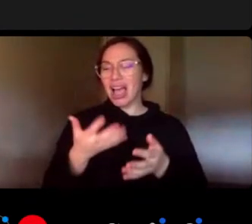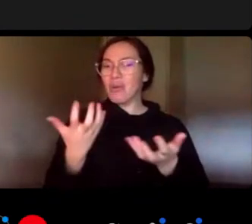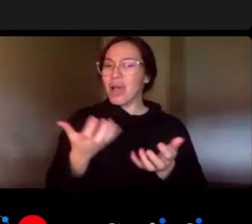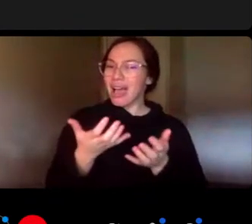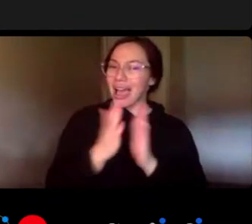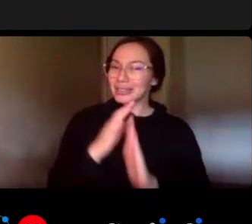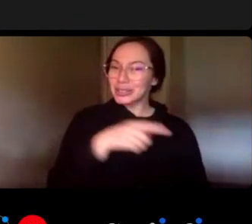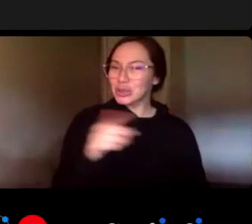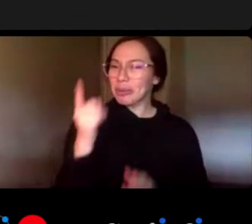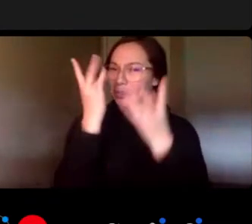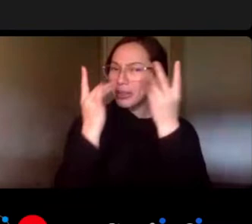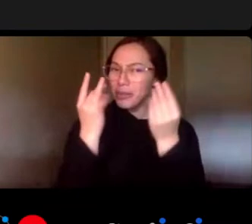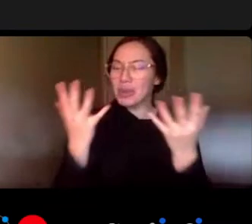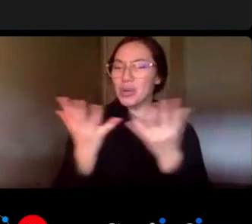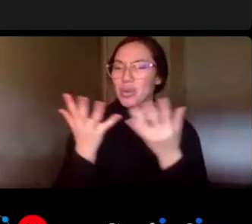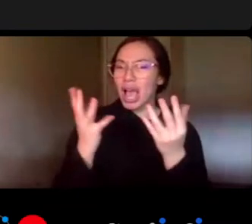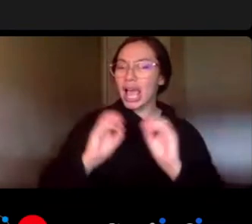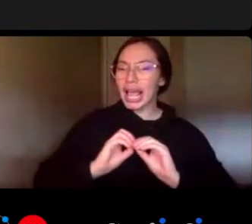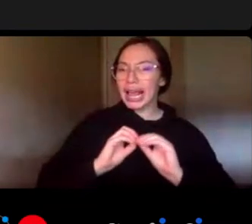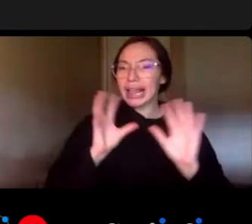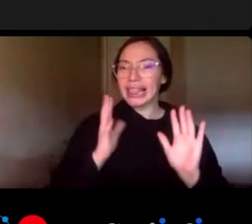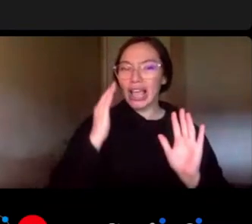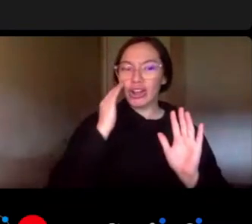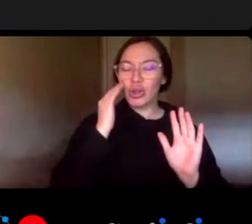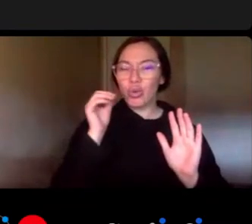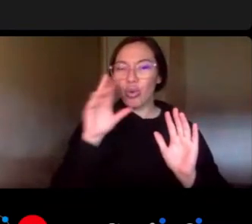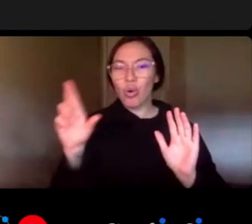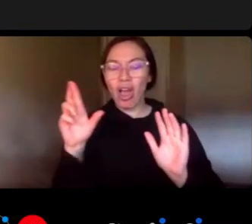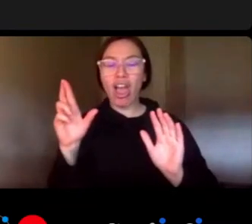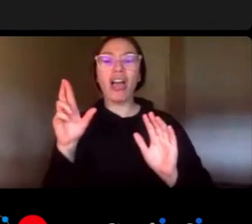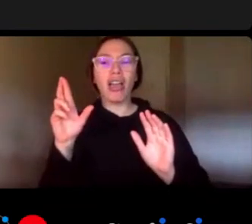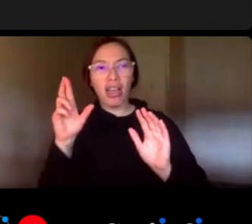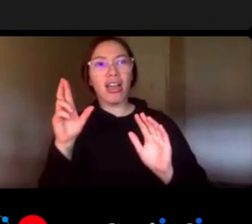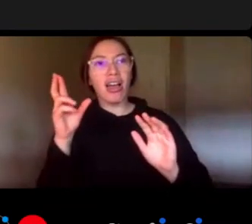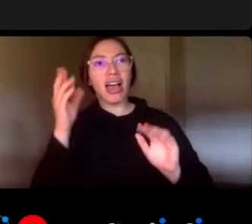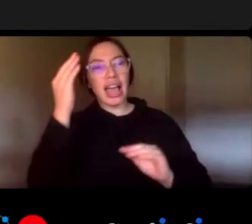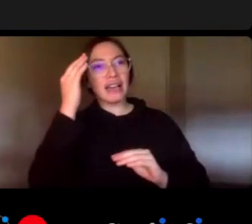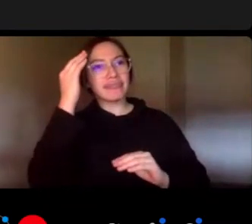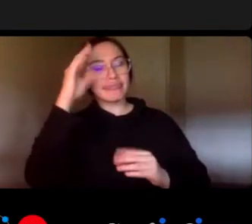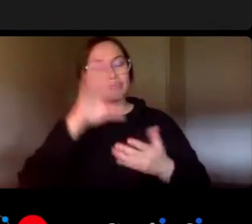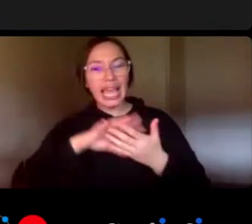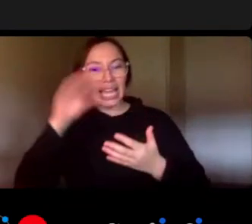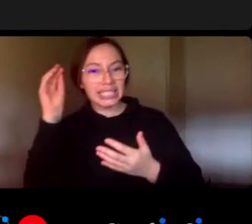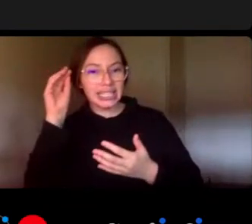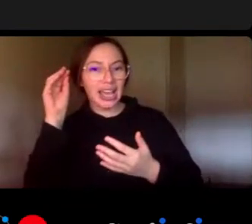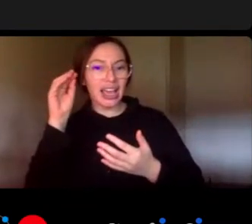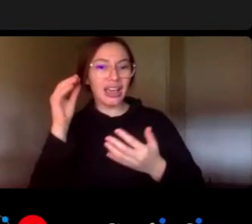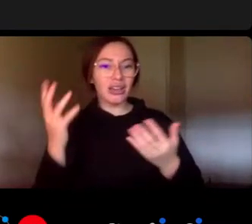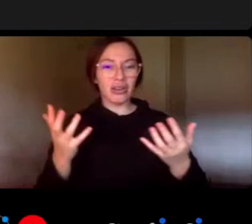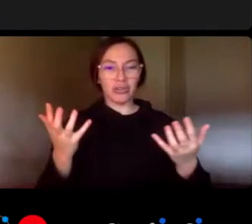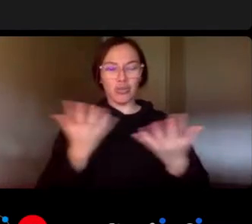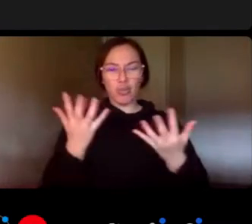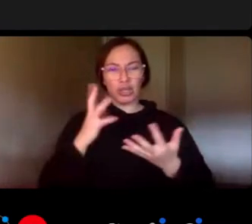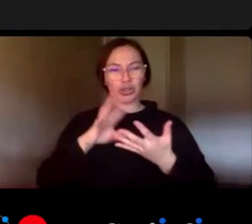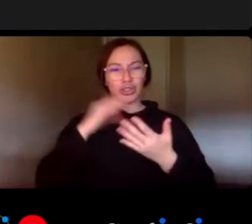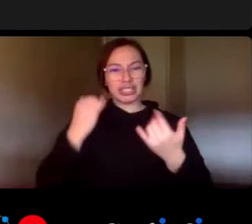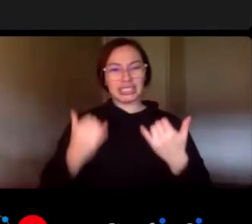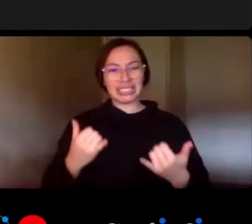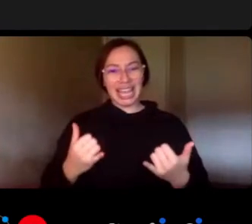what clarity or insight. What's one thing we talked about today that was brought some clarification aside from Barry Manilow